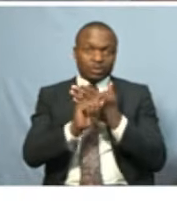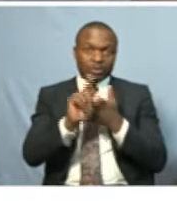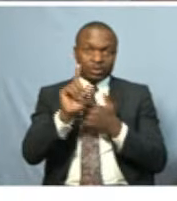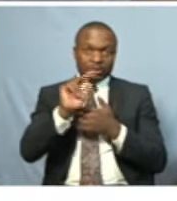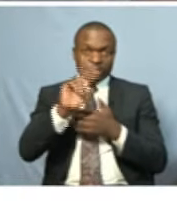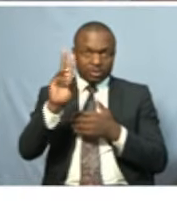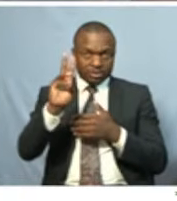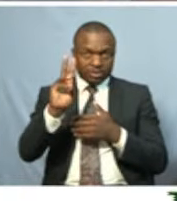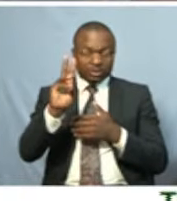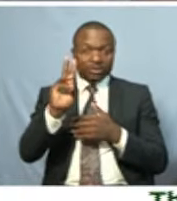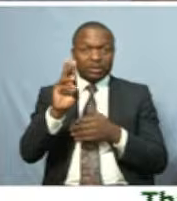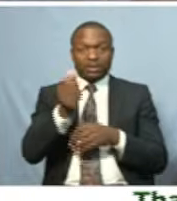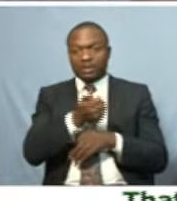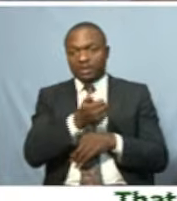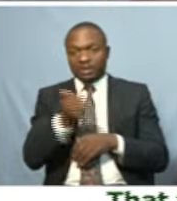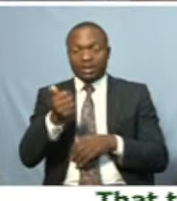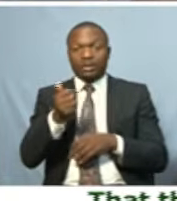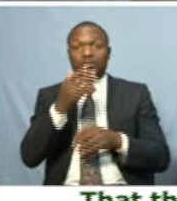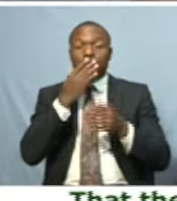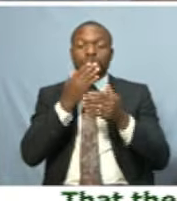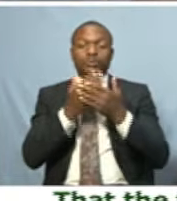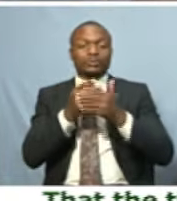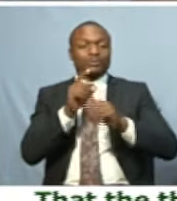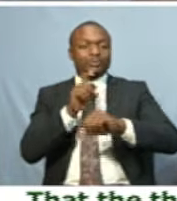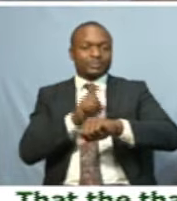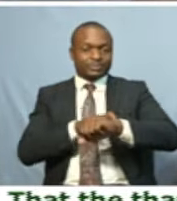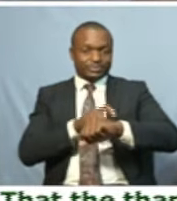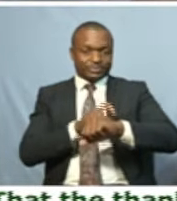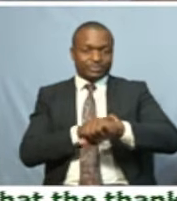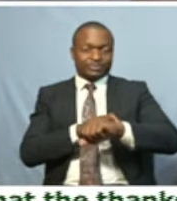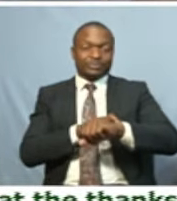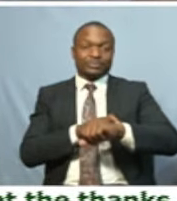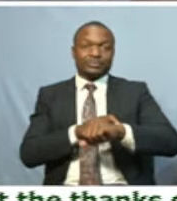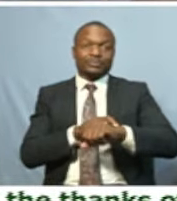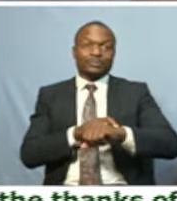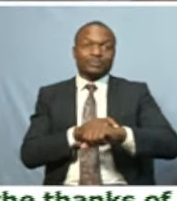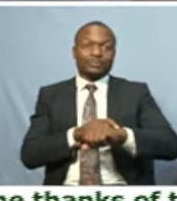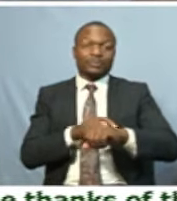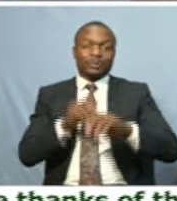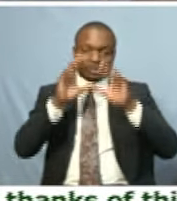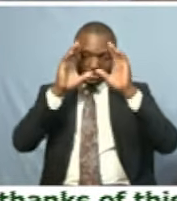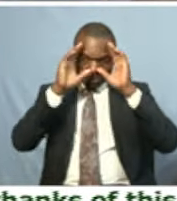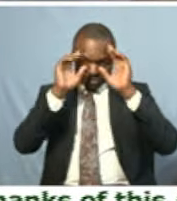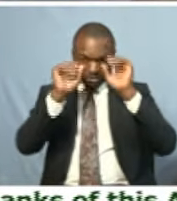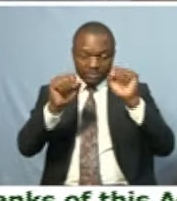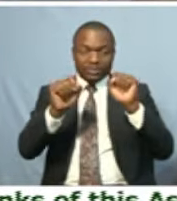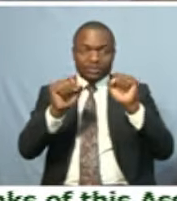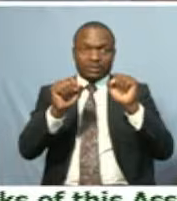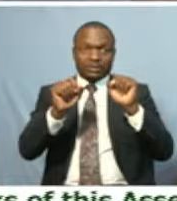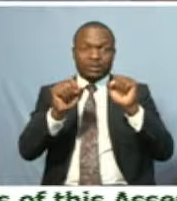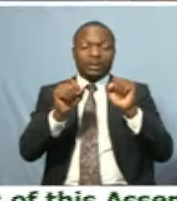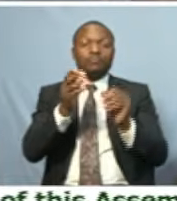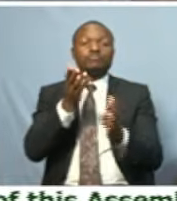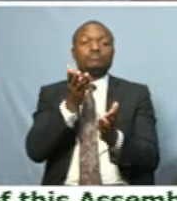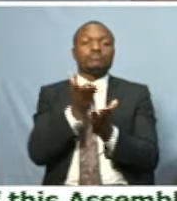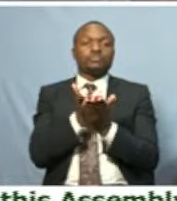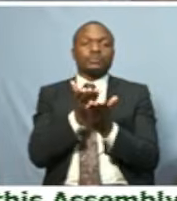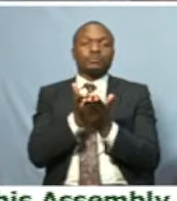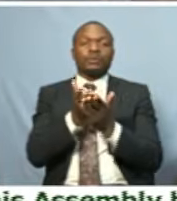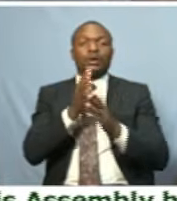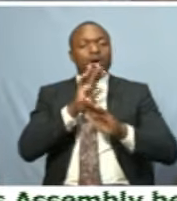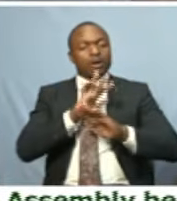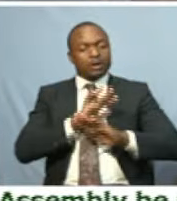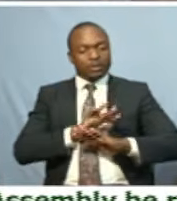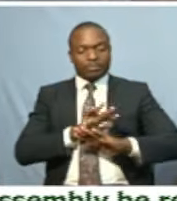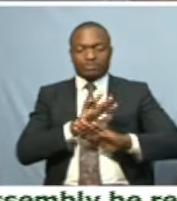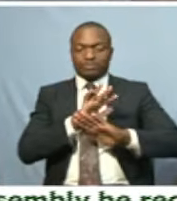be yet another defining moment, and we are grateful that the President has appealed for calm